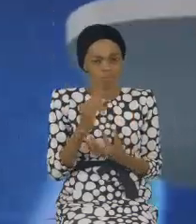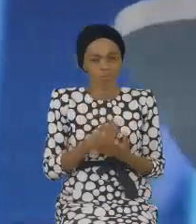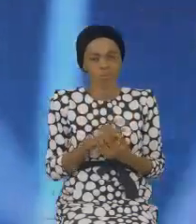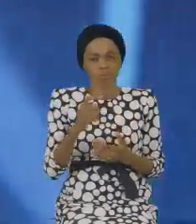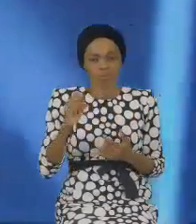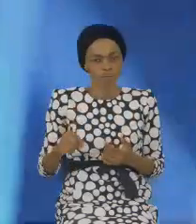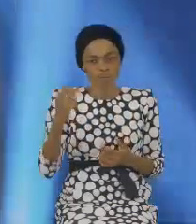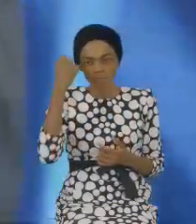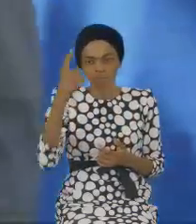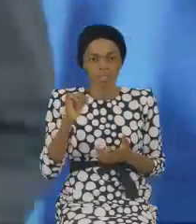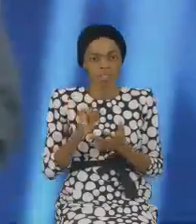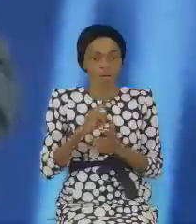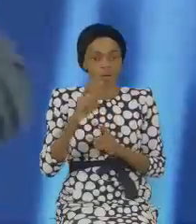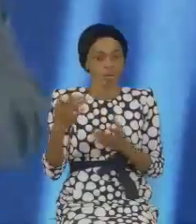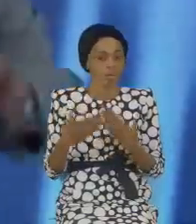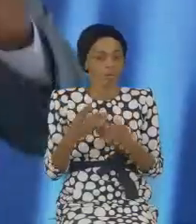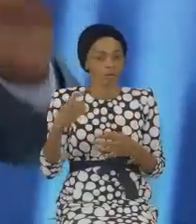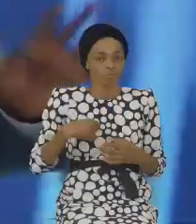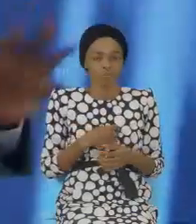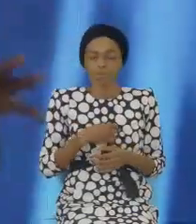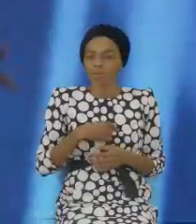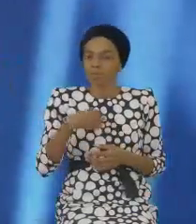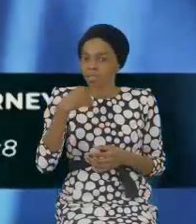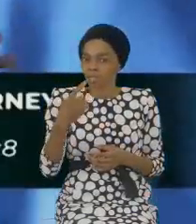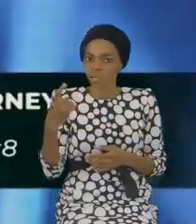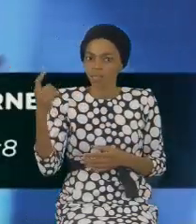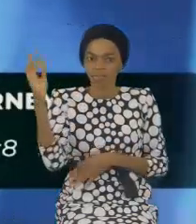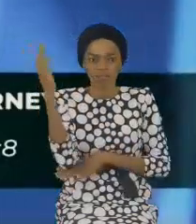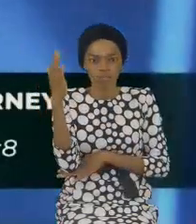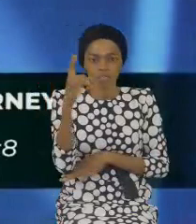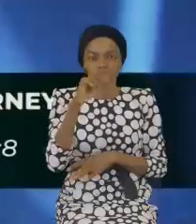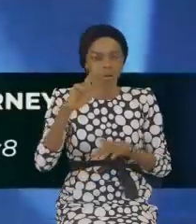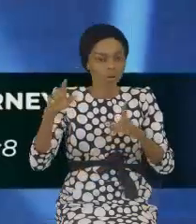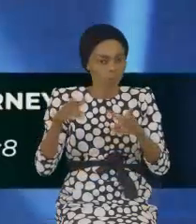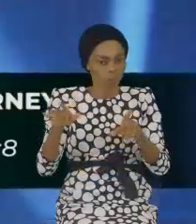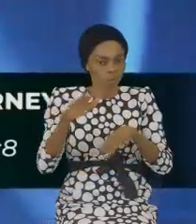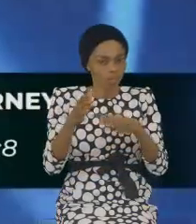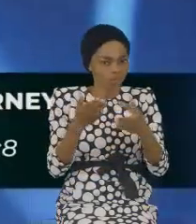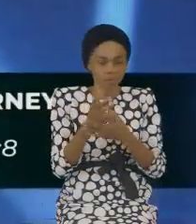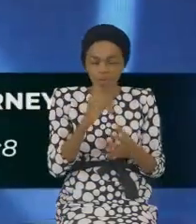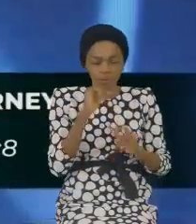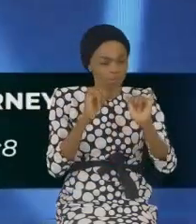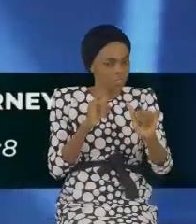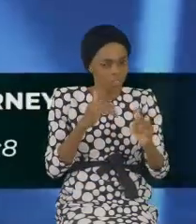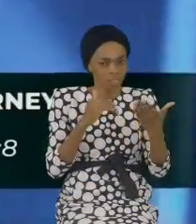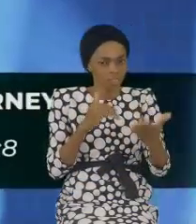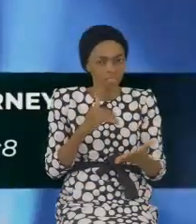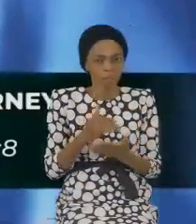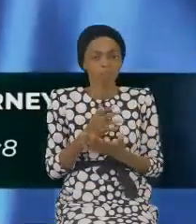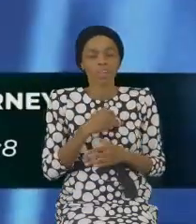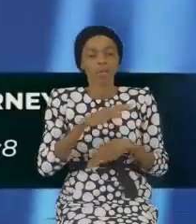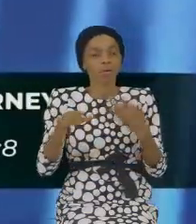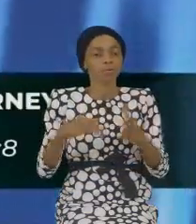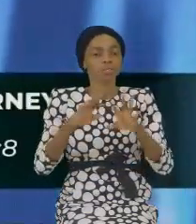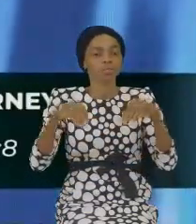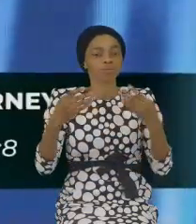whenever we mention the wilderness, they're always walking through and going through. They're not abiding, they're not dwelling there. And all the provision